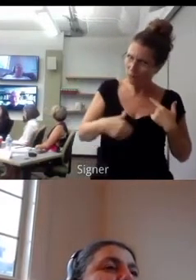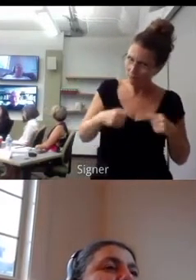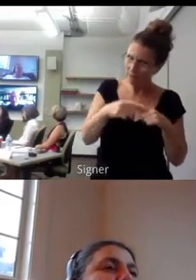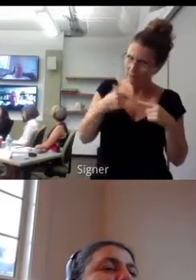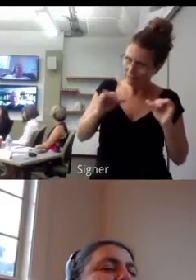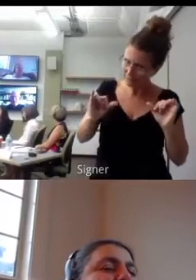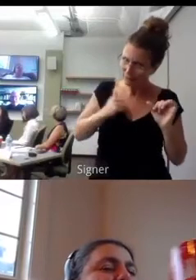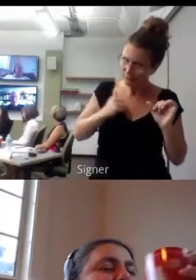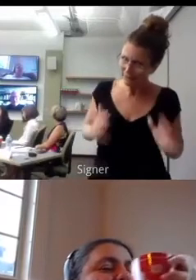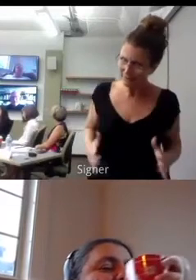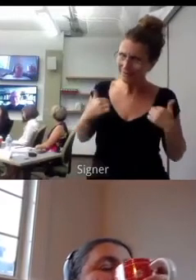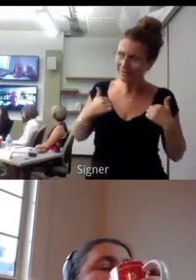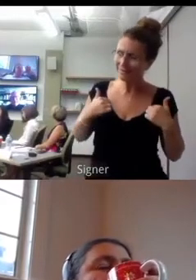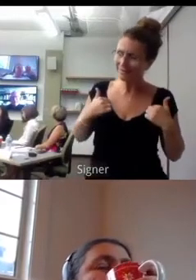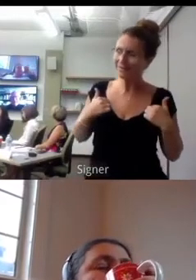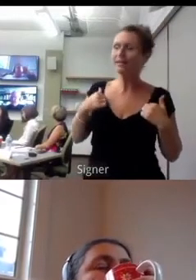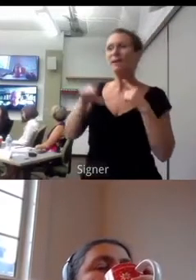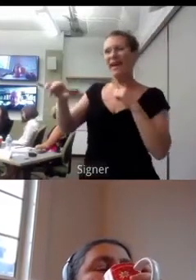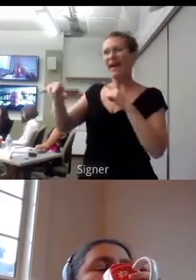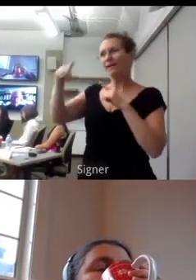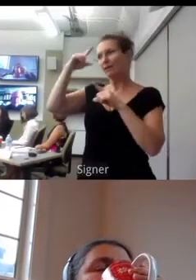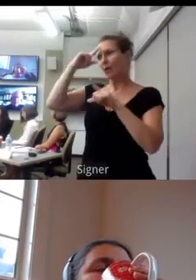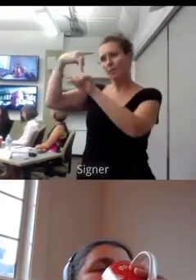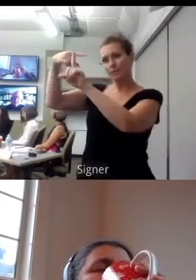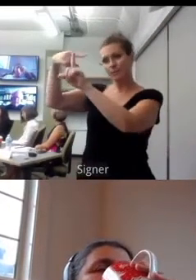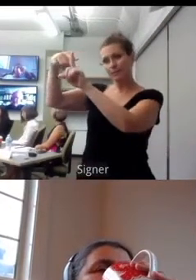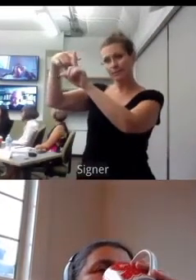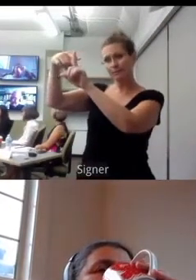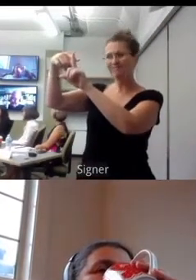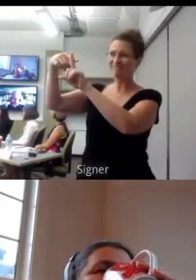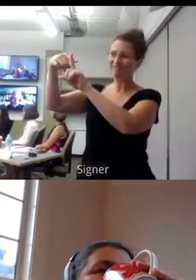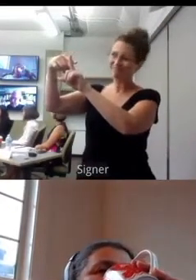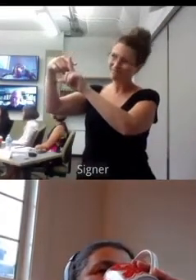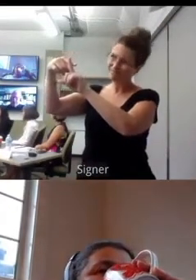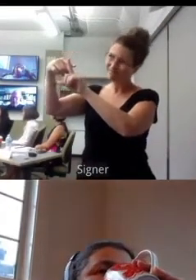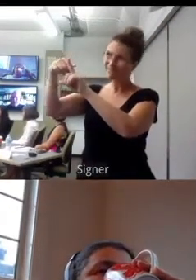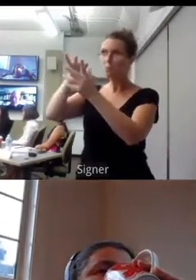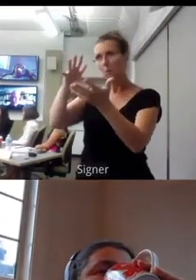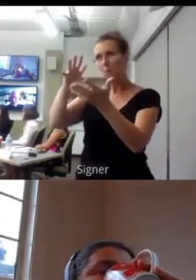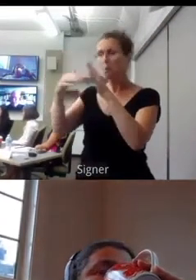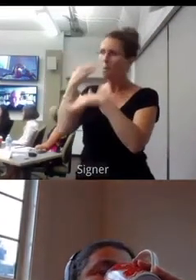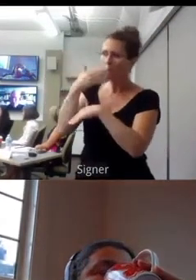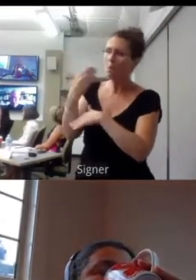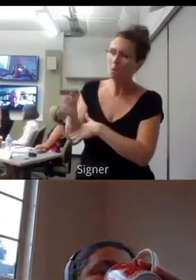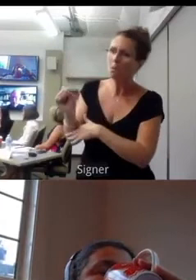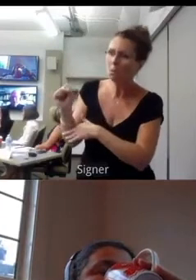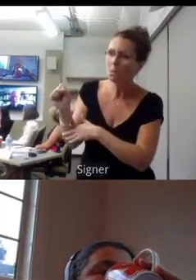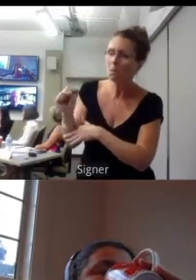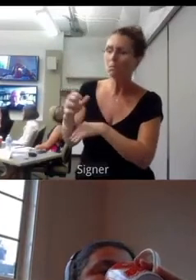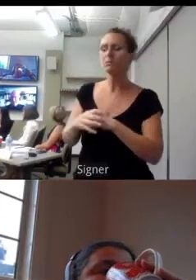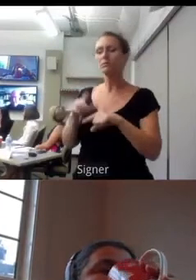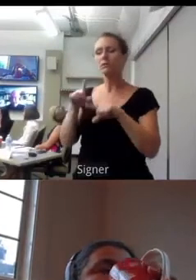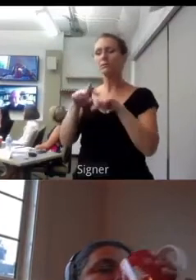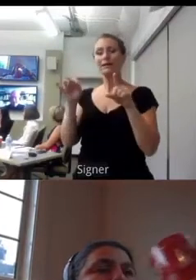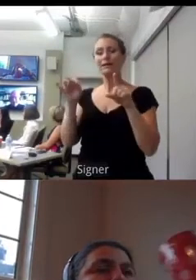probably justifiable. But if one has as we say in French, un soupçon a little bit